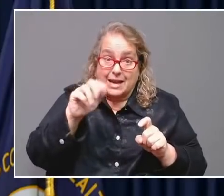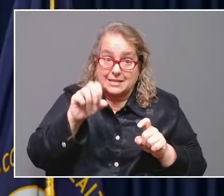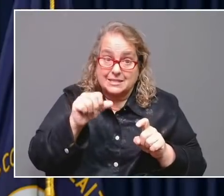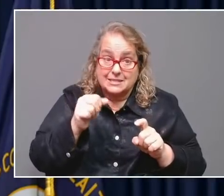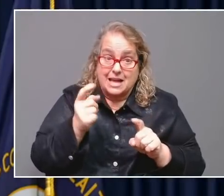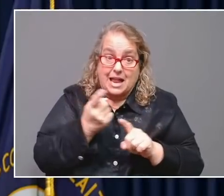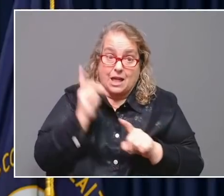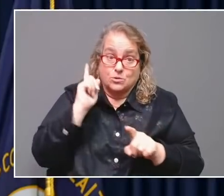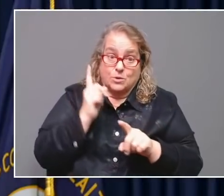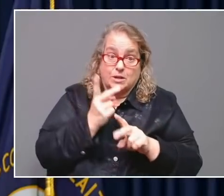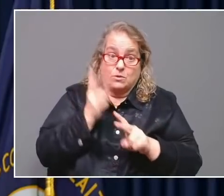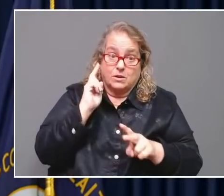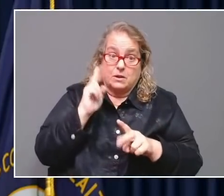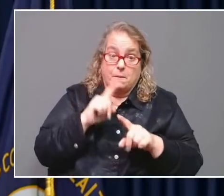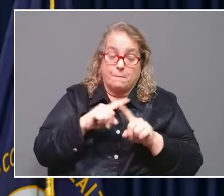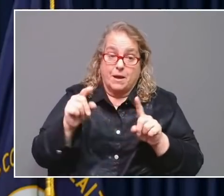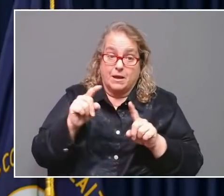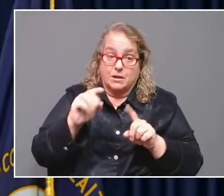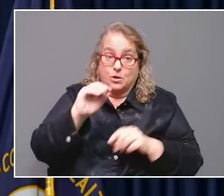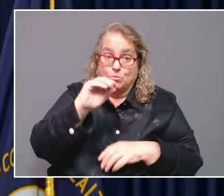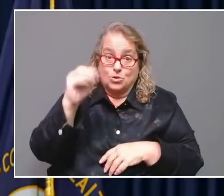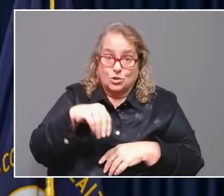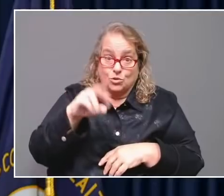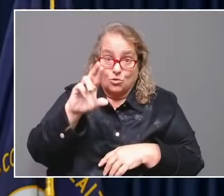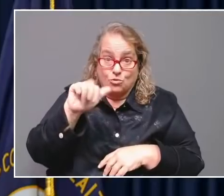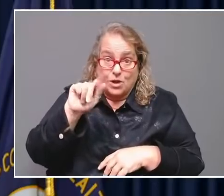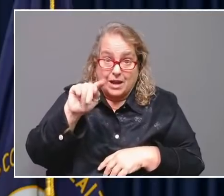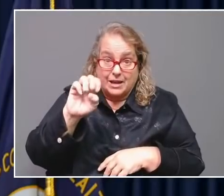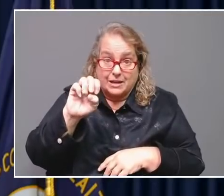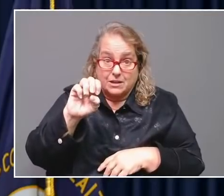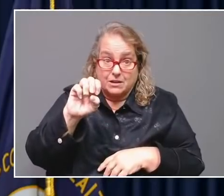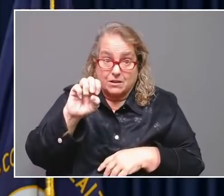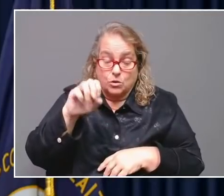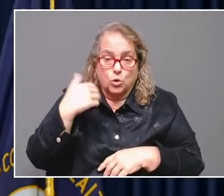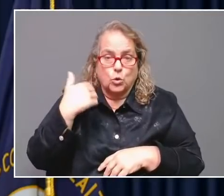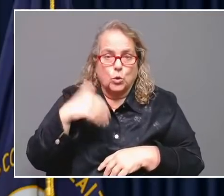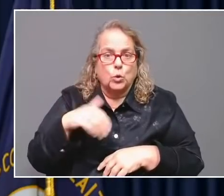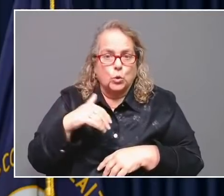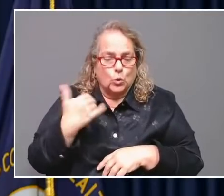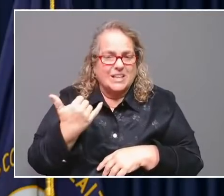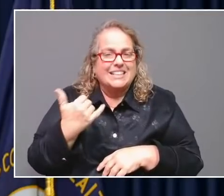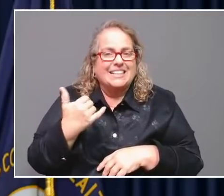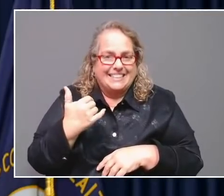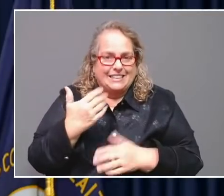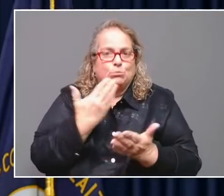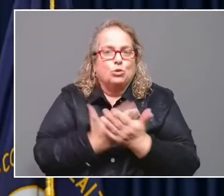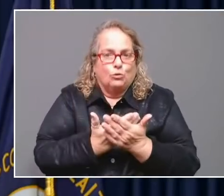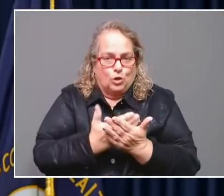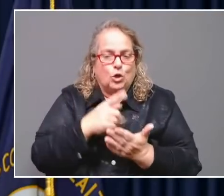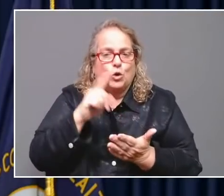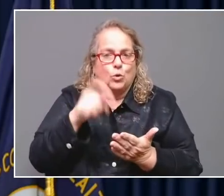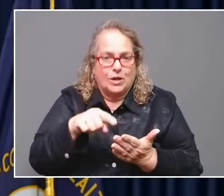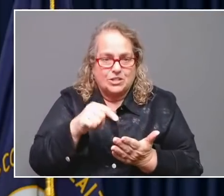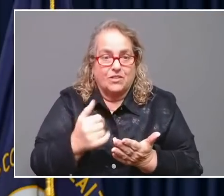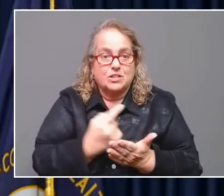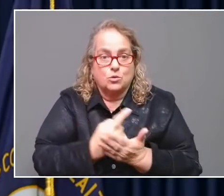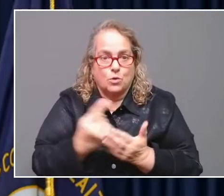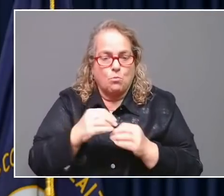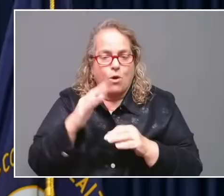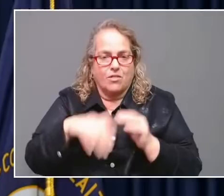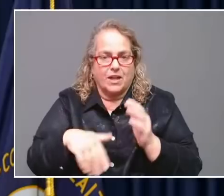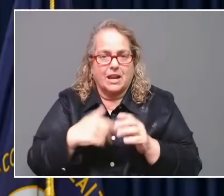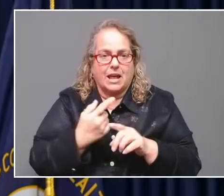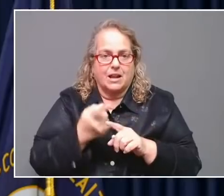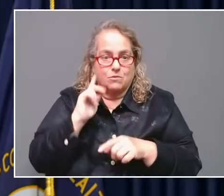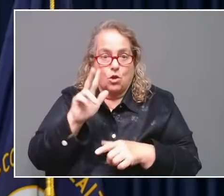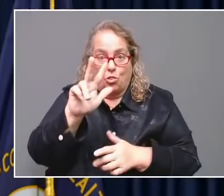the positivity graph. I don't believe there's any question that this week will be more than the last 2 weeks. We had over 3,000